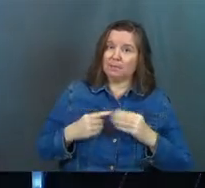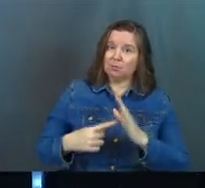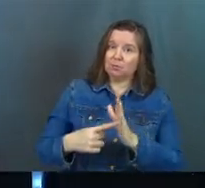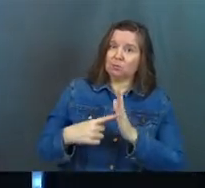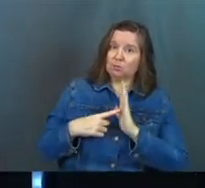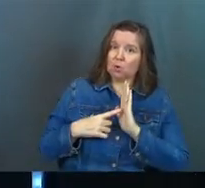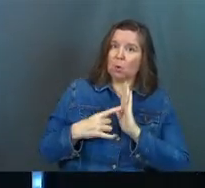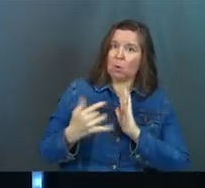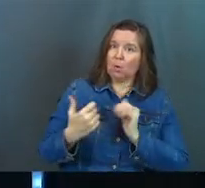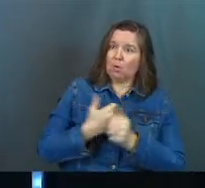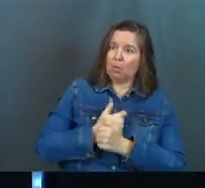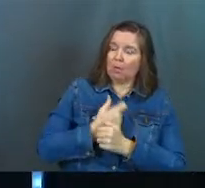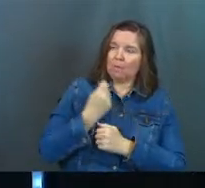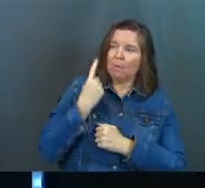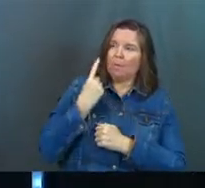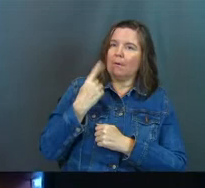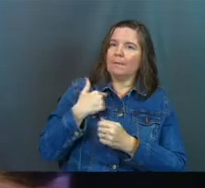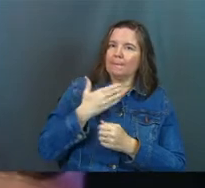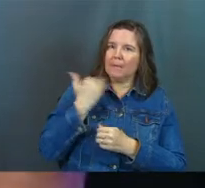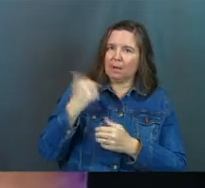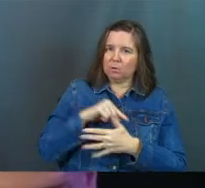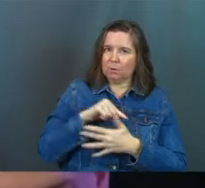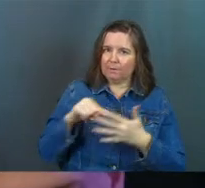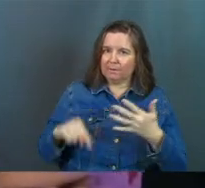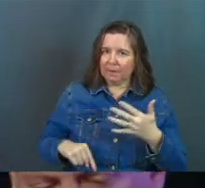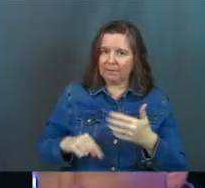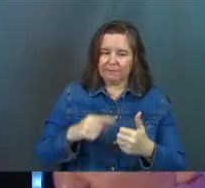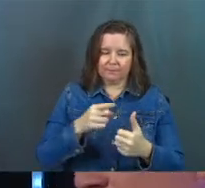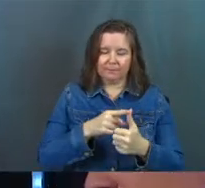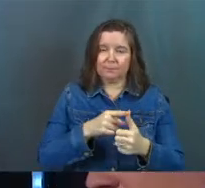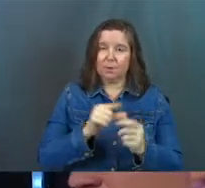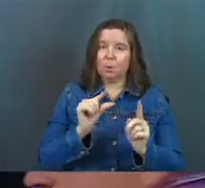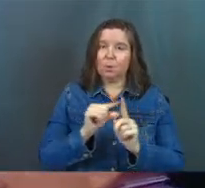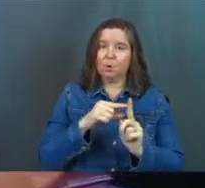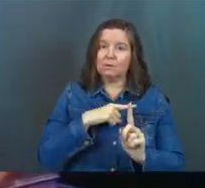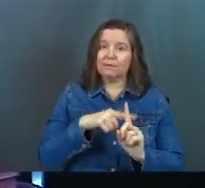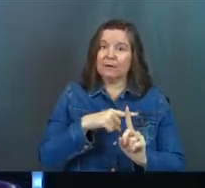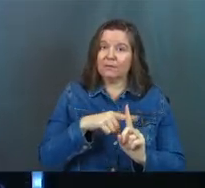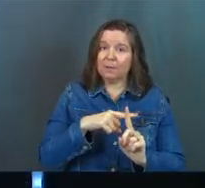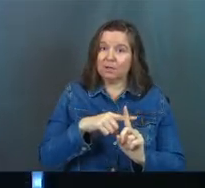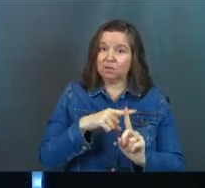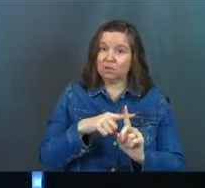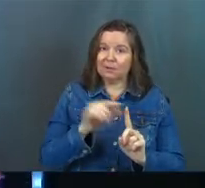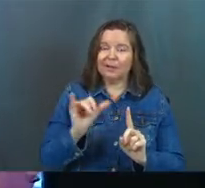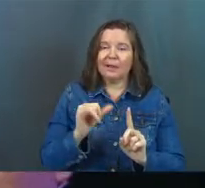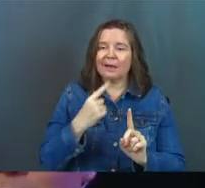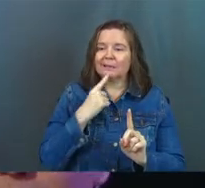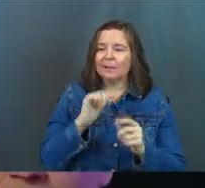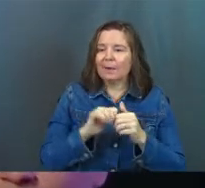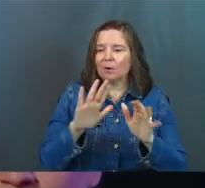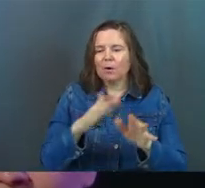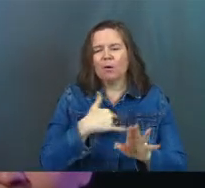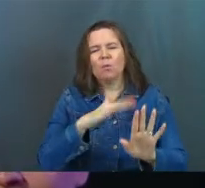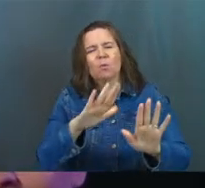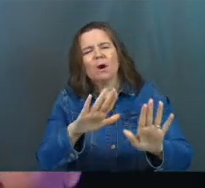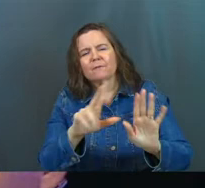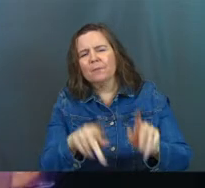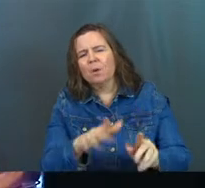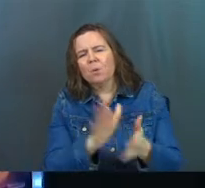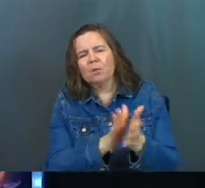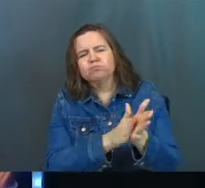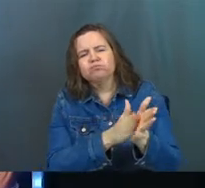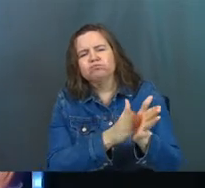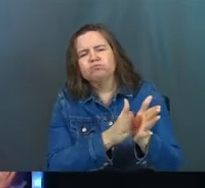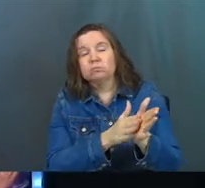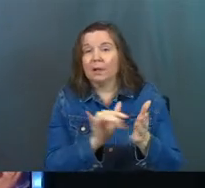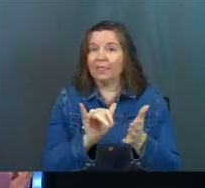different language better from somebody else. So we've got five of them. Words of affirmation are the first one. Like, just tell me how great I am, please. Like,